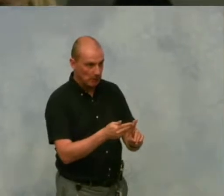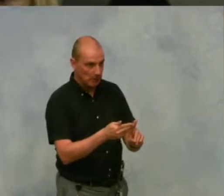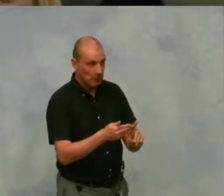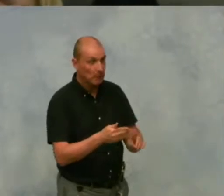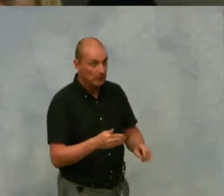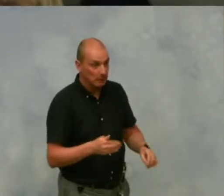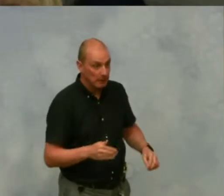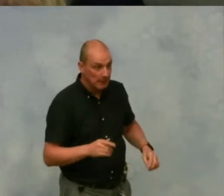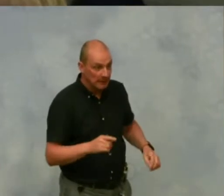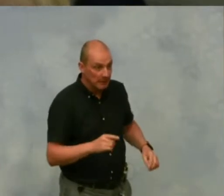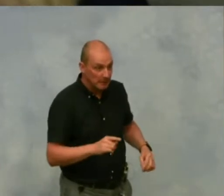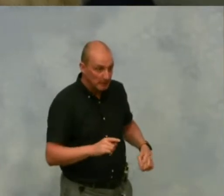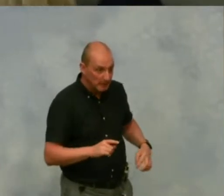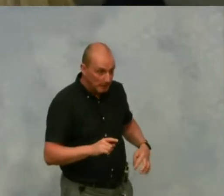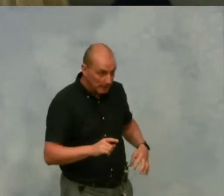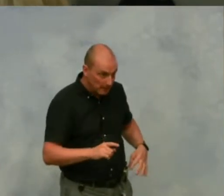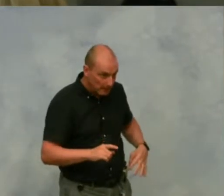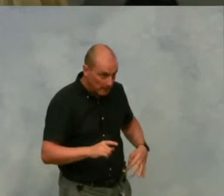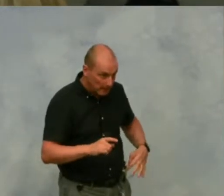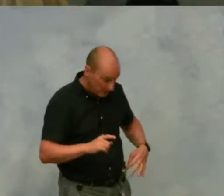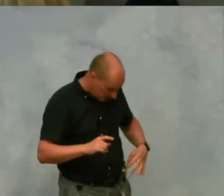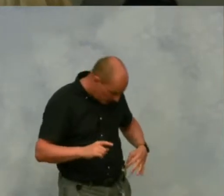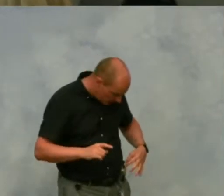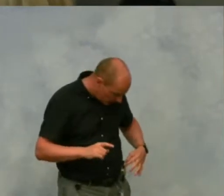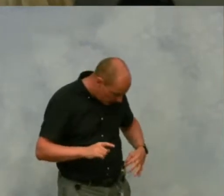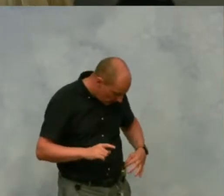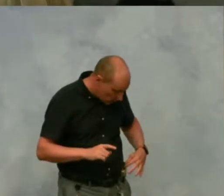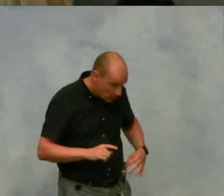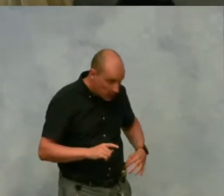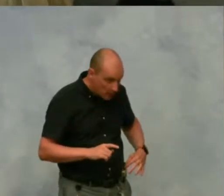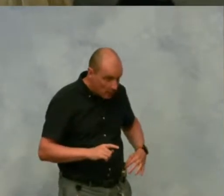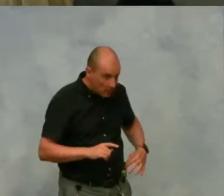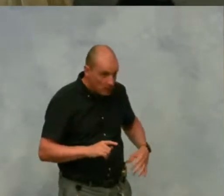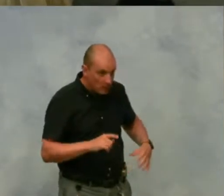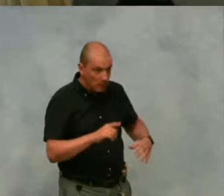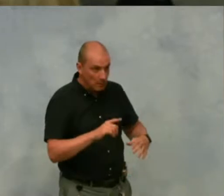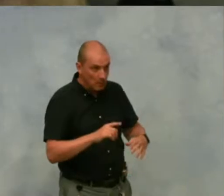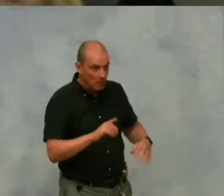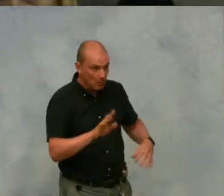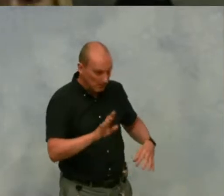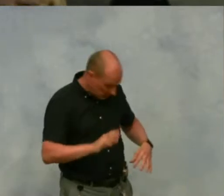Chair. We will get it checked out for you, okay? Sorry, Paul.